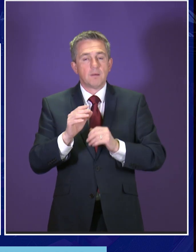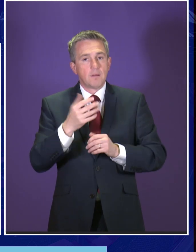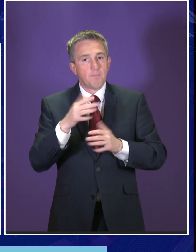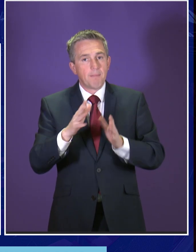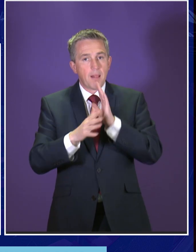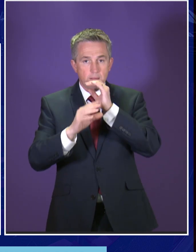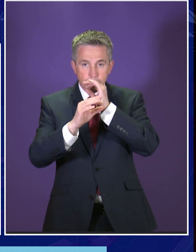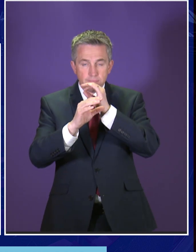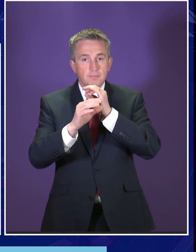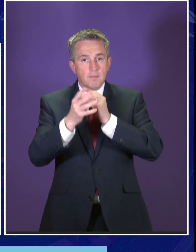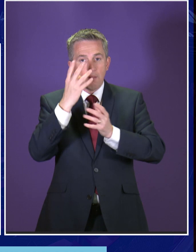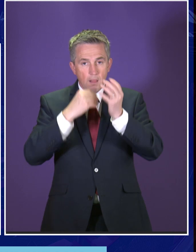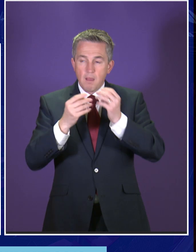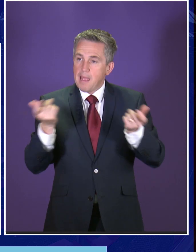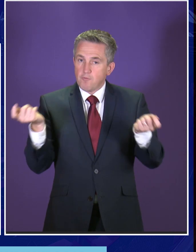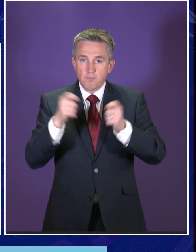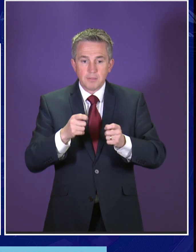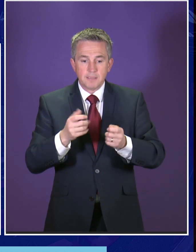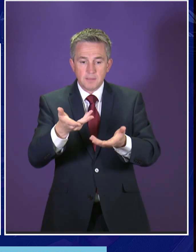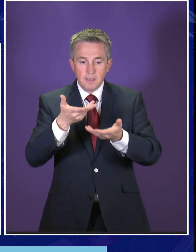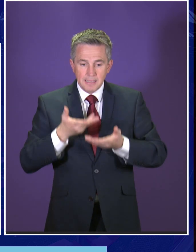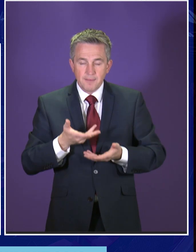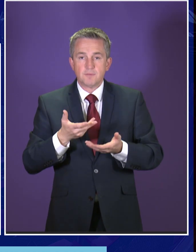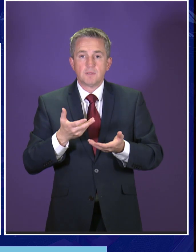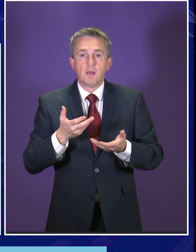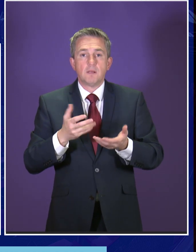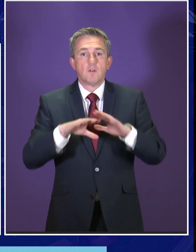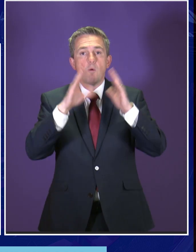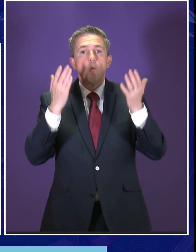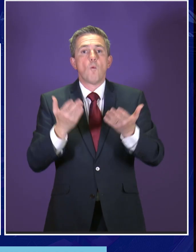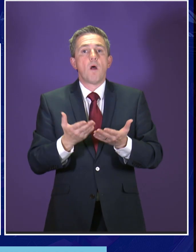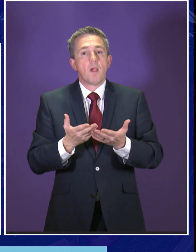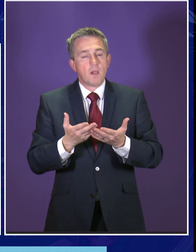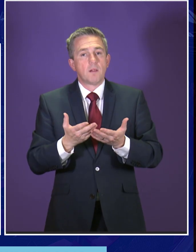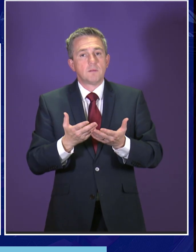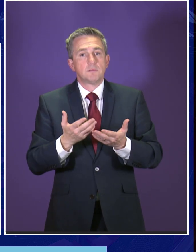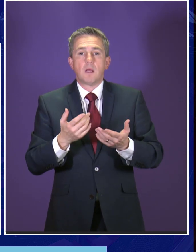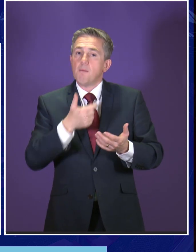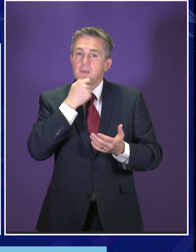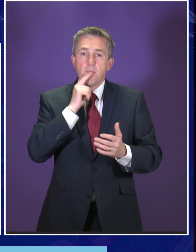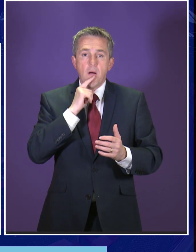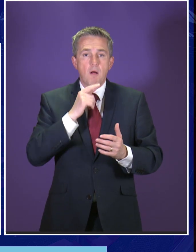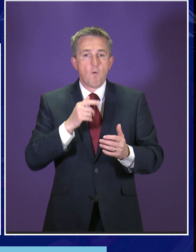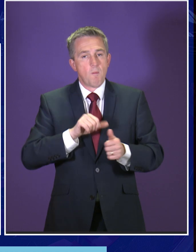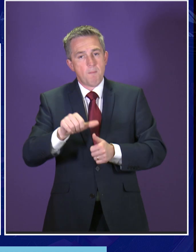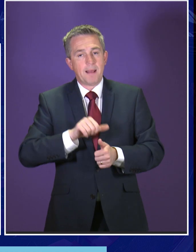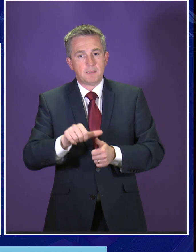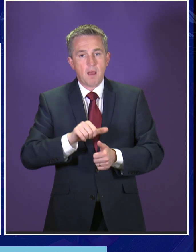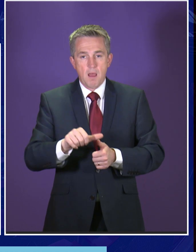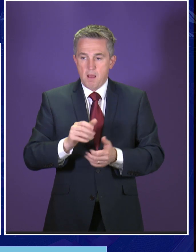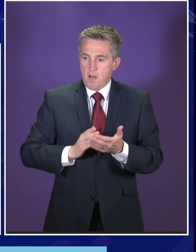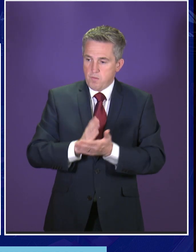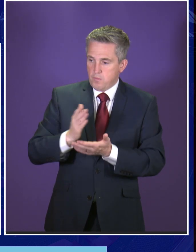No. Let every people bring their gifts to the great festival of the world's cultural harvest, and mankind will be all richer for the variety